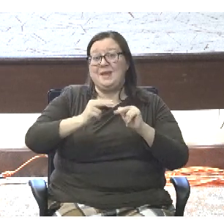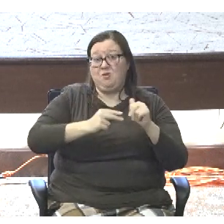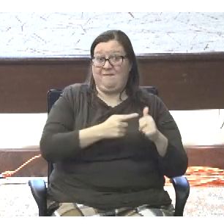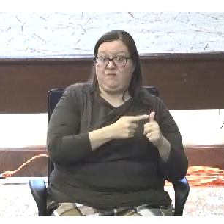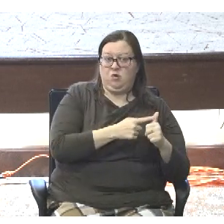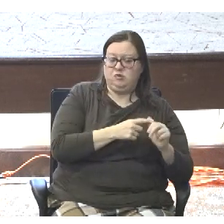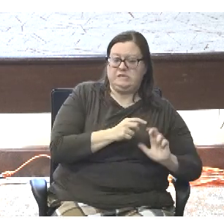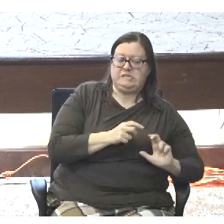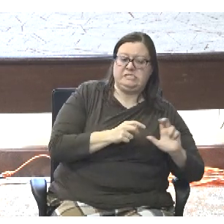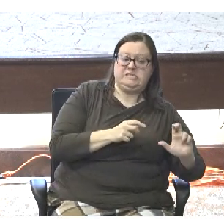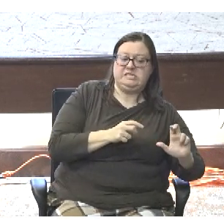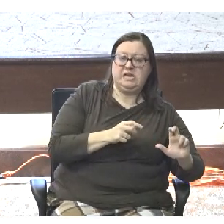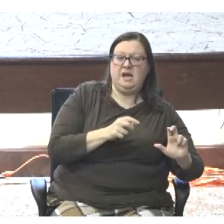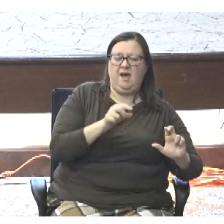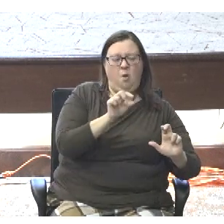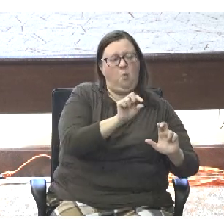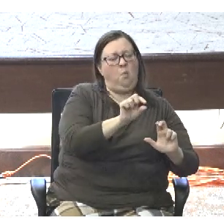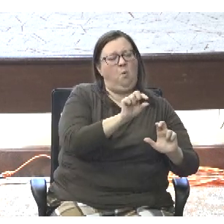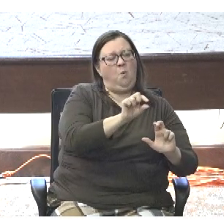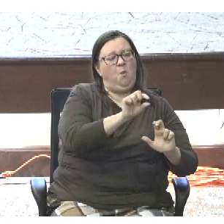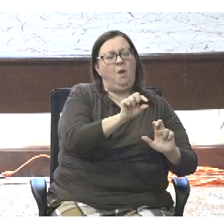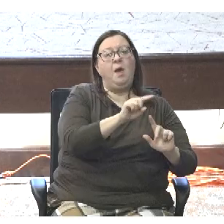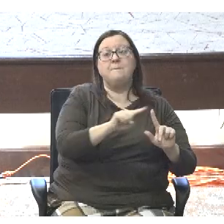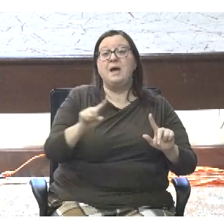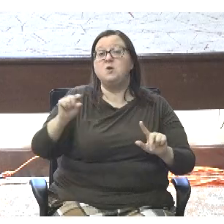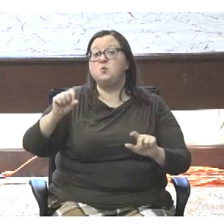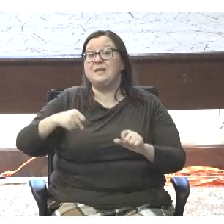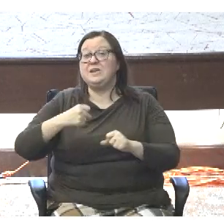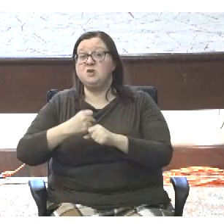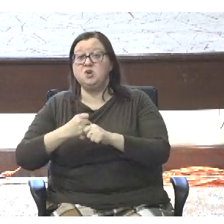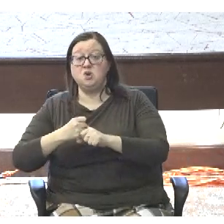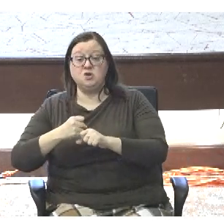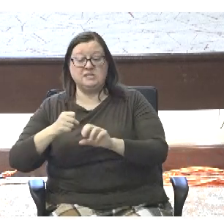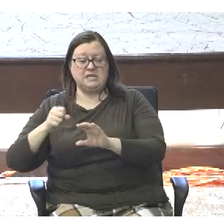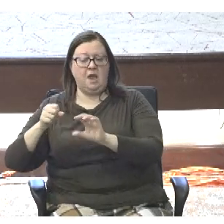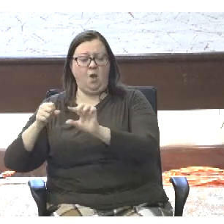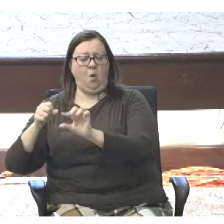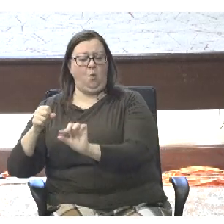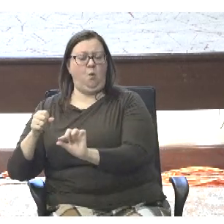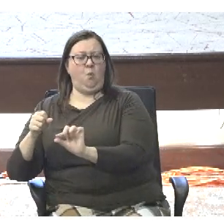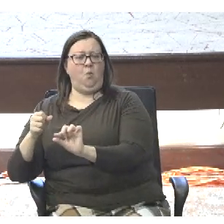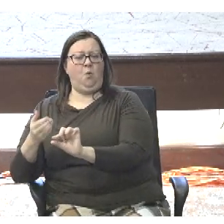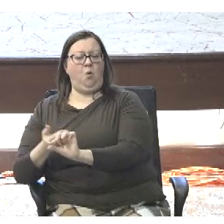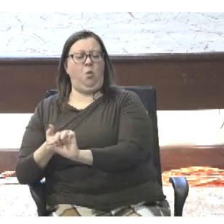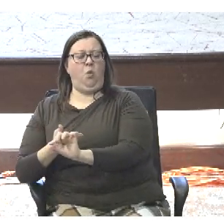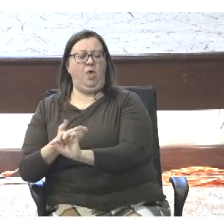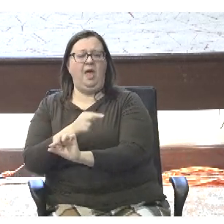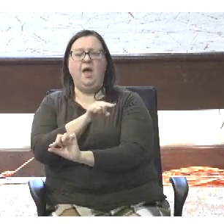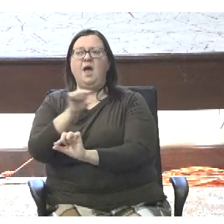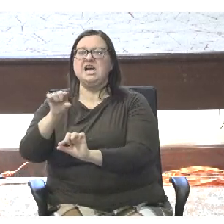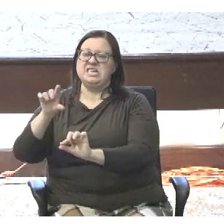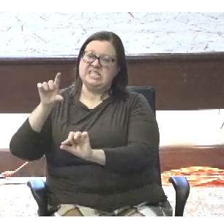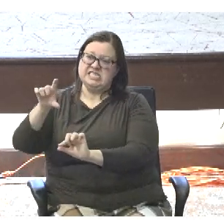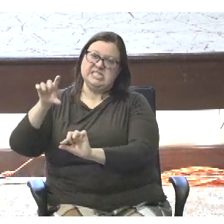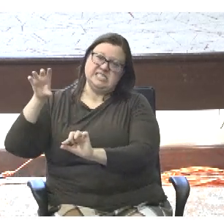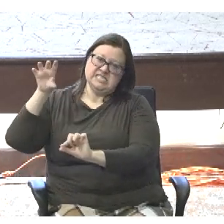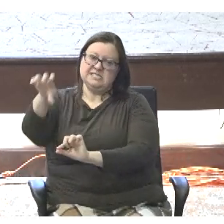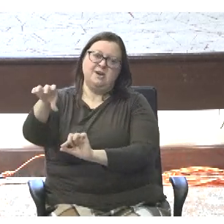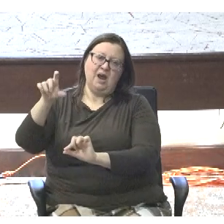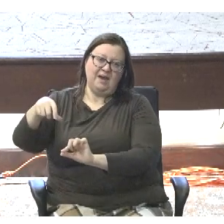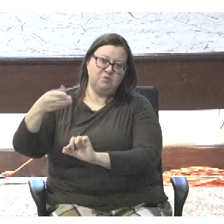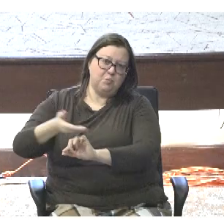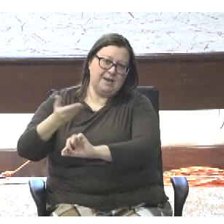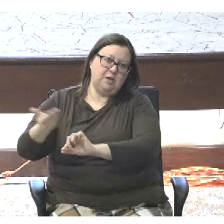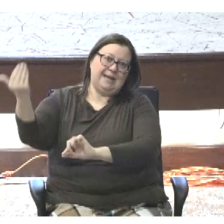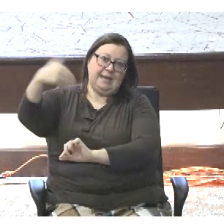beginning, you can see at the 20-year mark, you have to rebuild the street as we're currently designing and